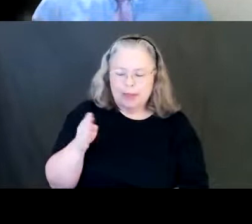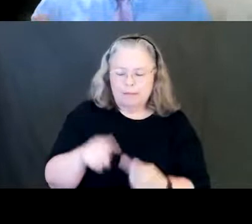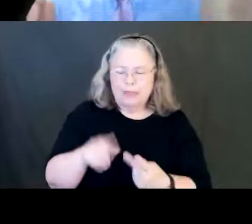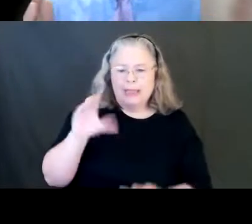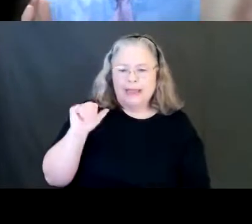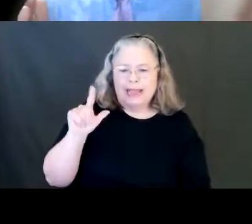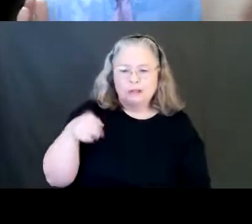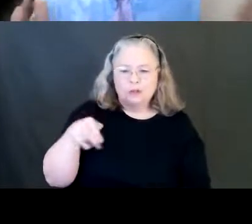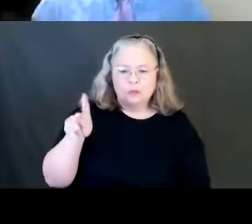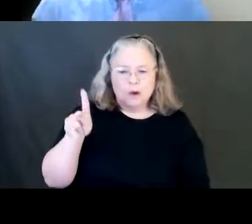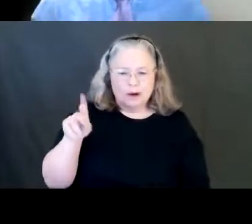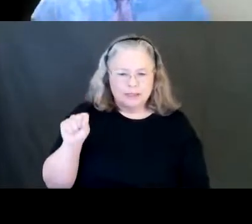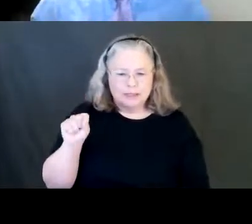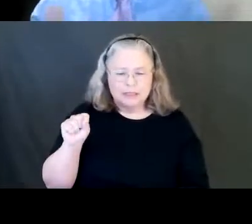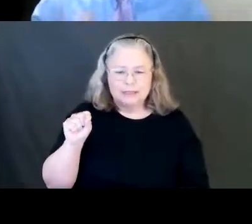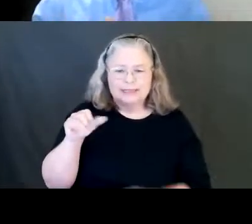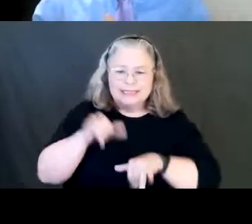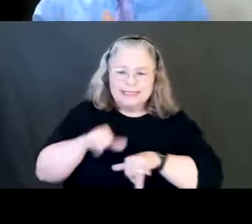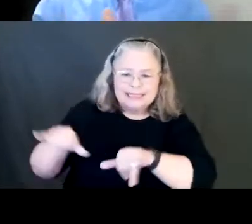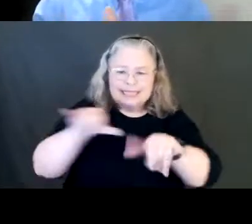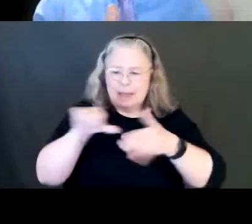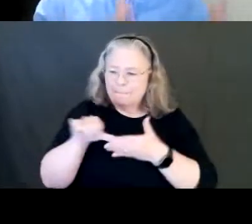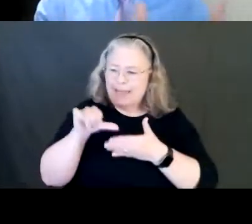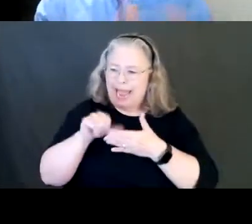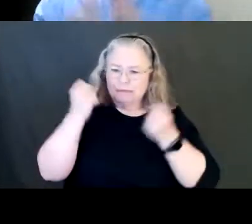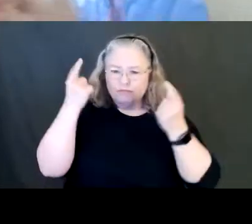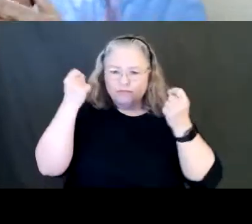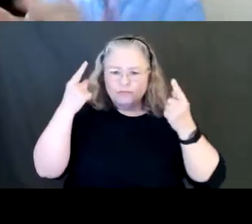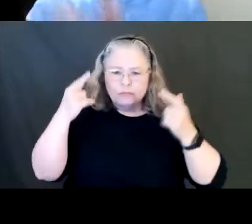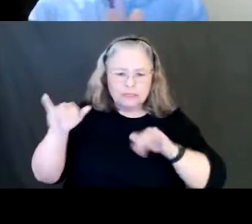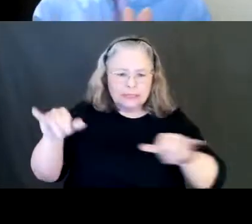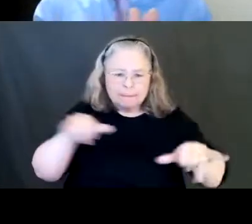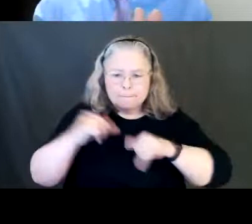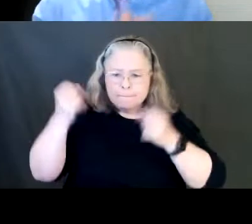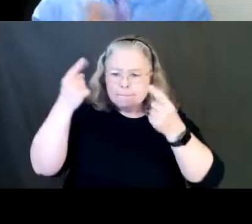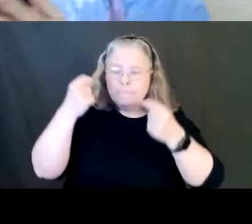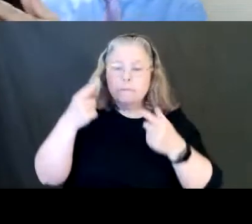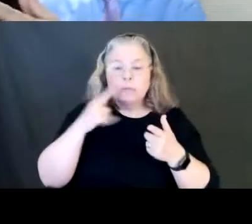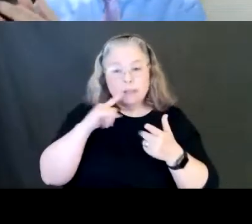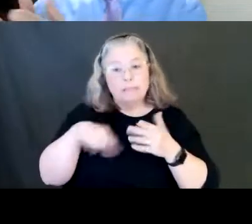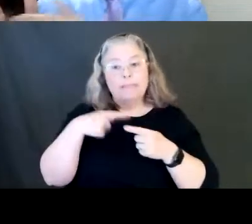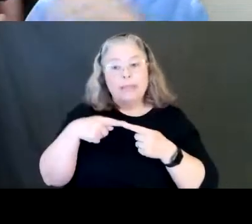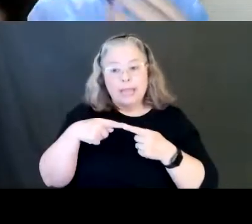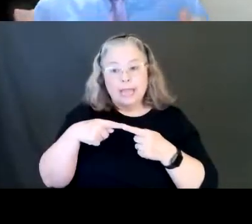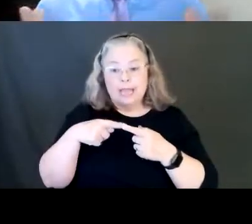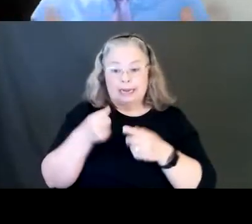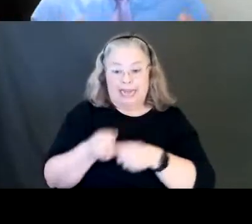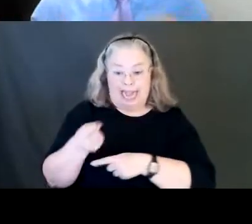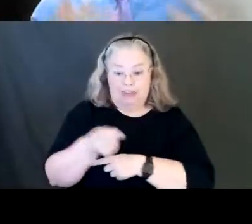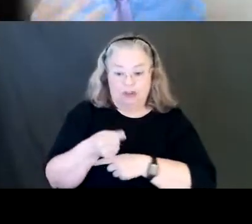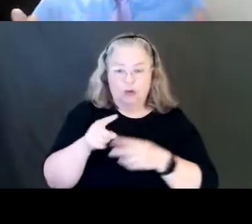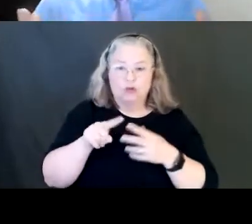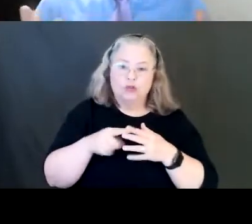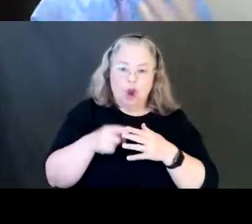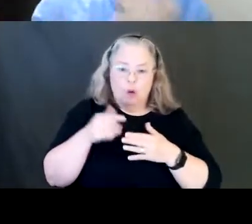same page. And then we'll be able to move as we move into the next year into